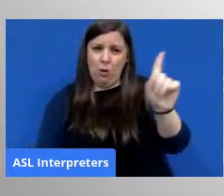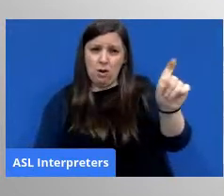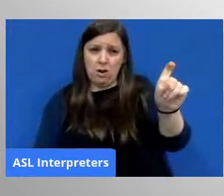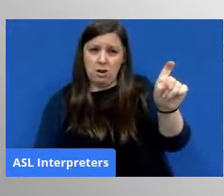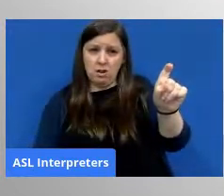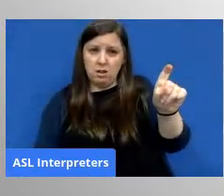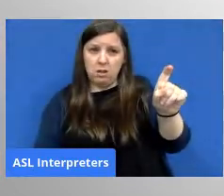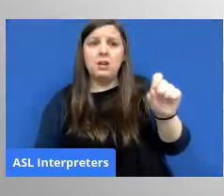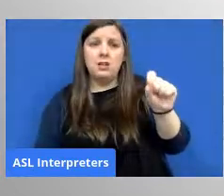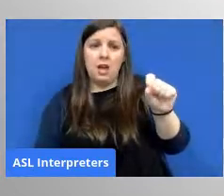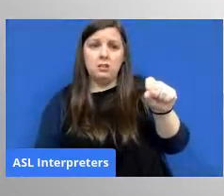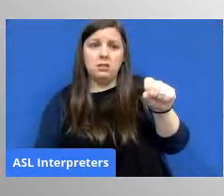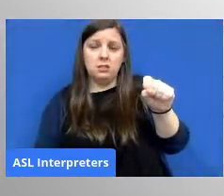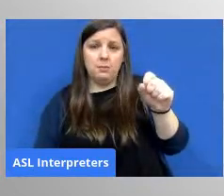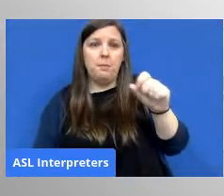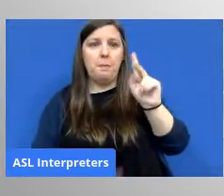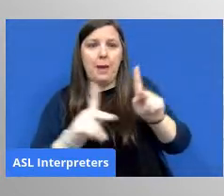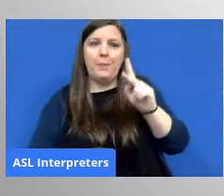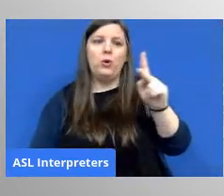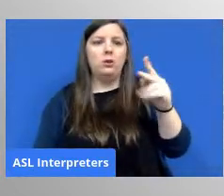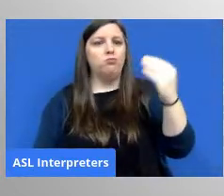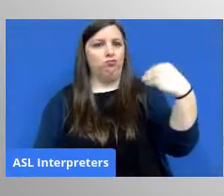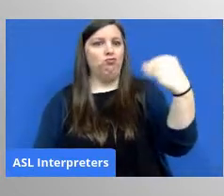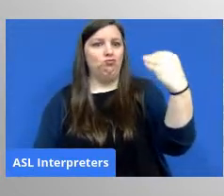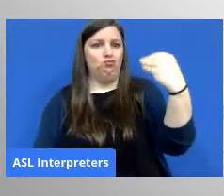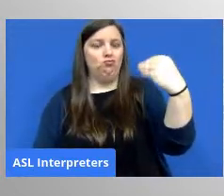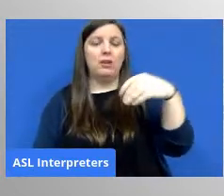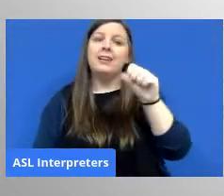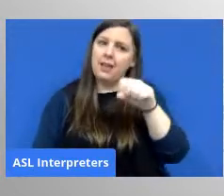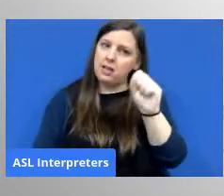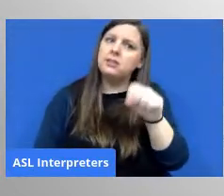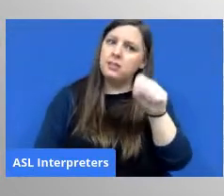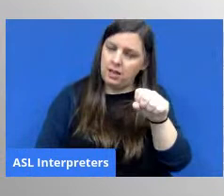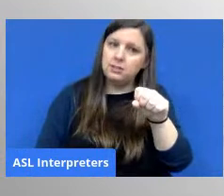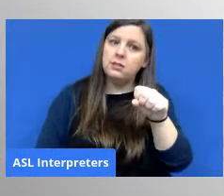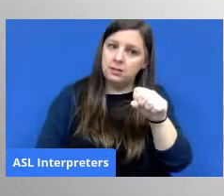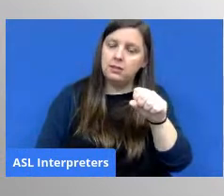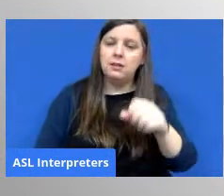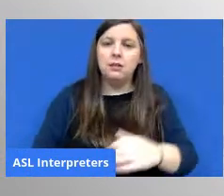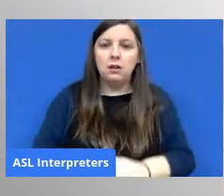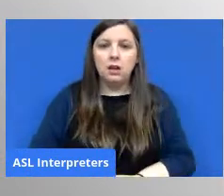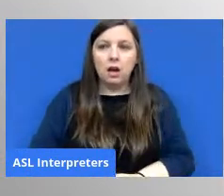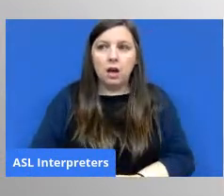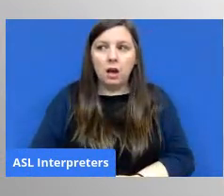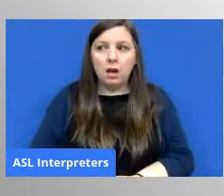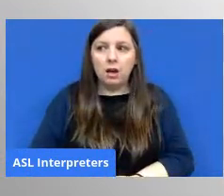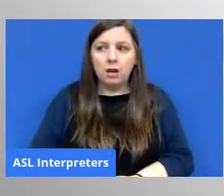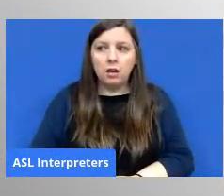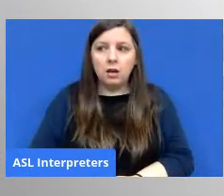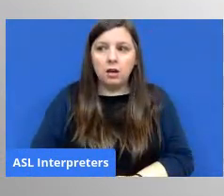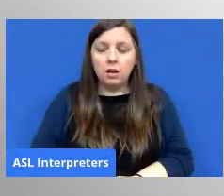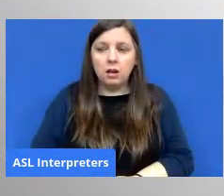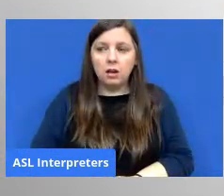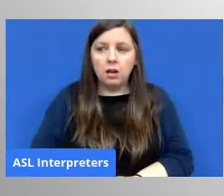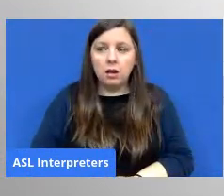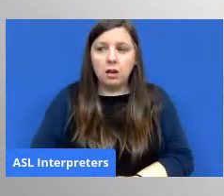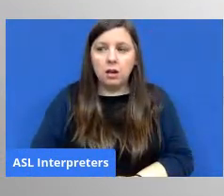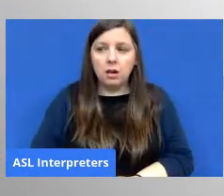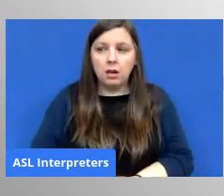Okay. Yeah. It is. Of course, you can't carry firearms